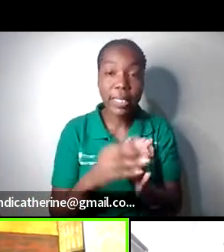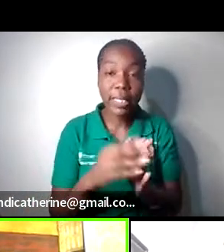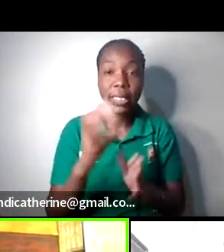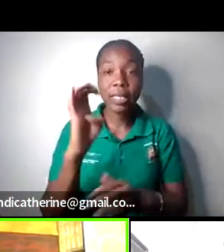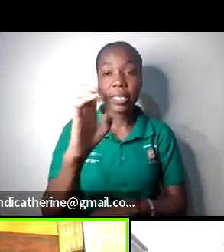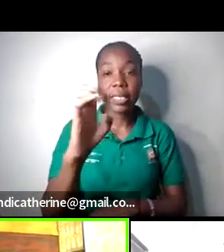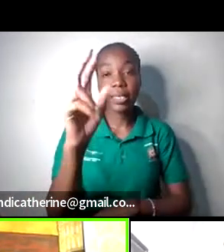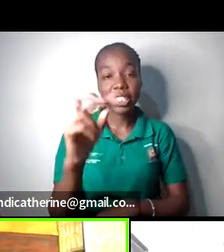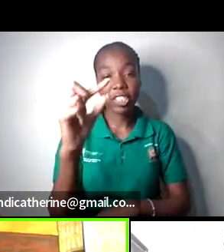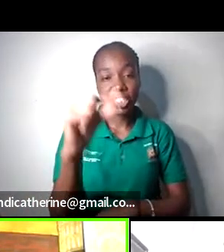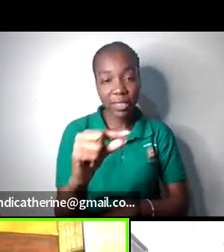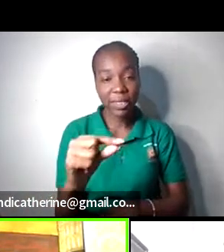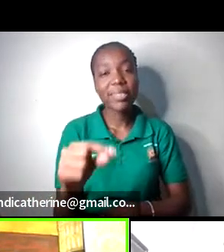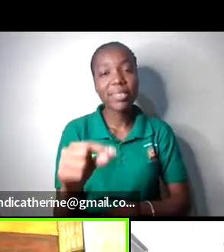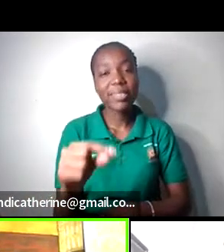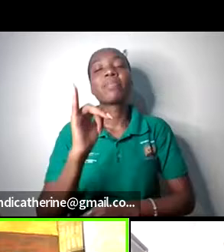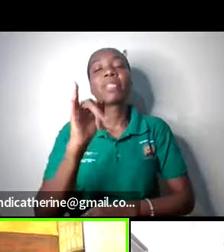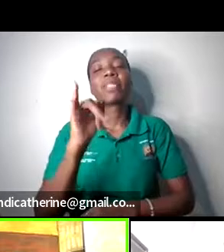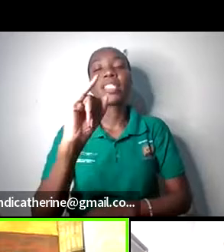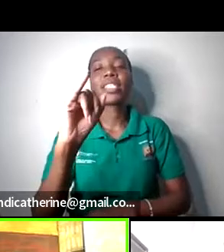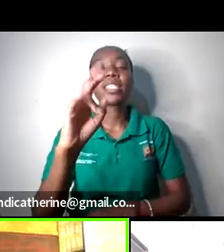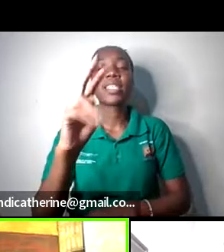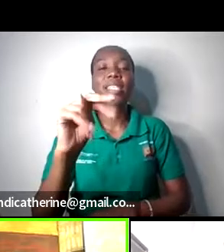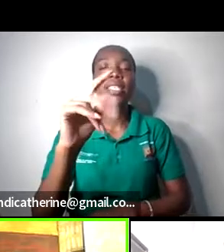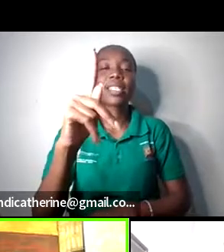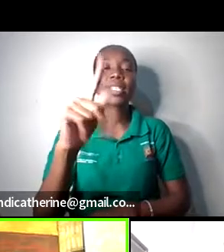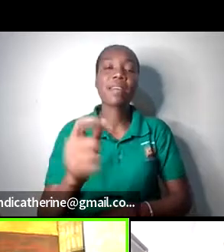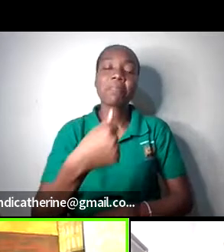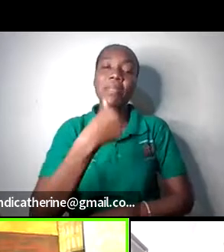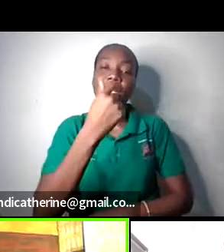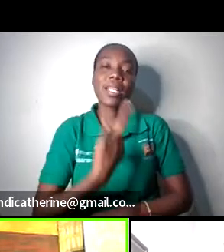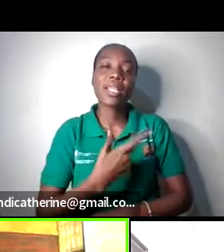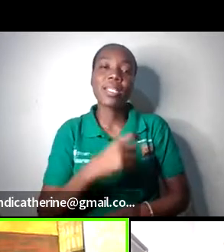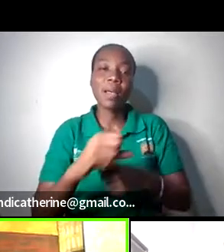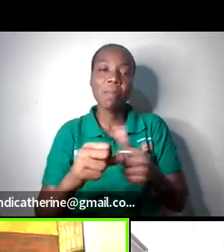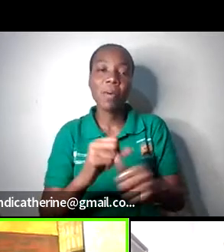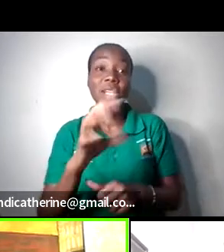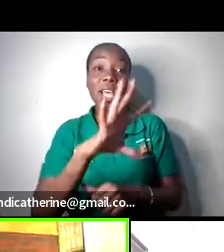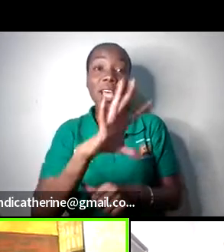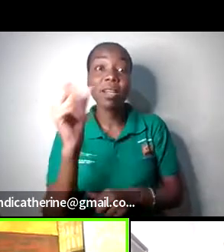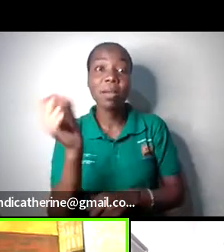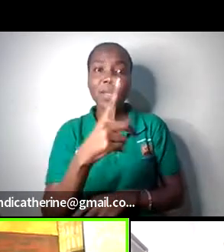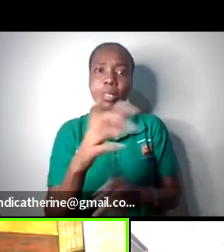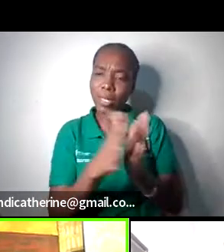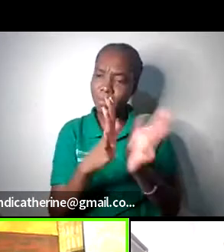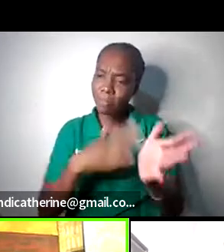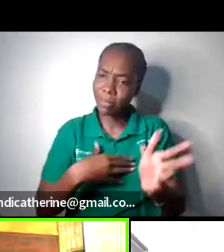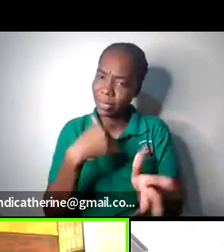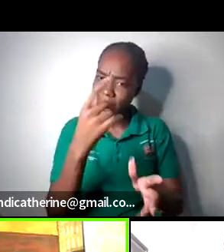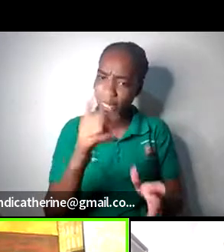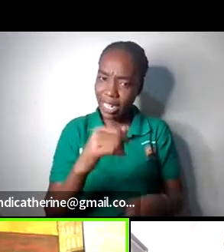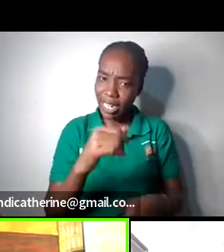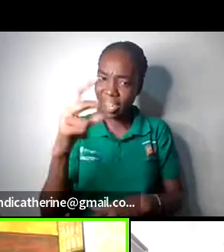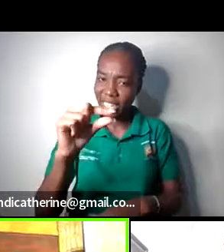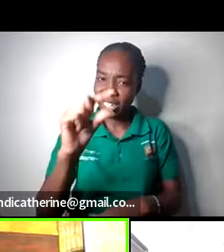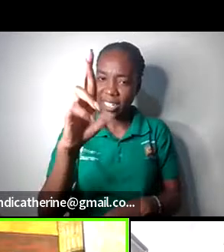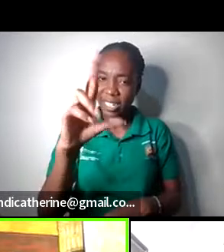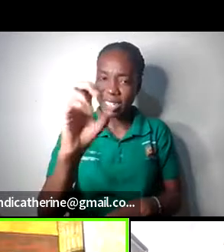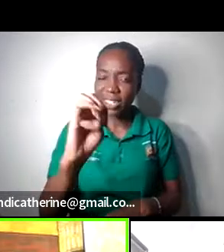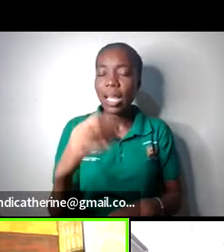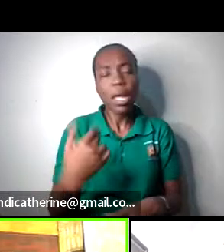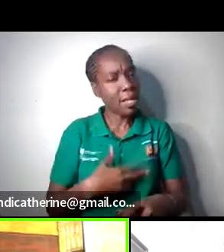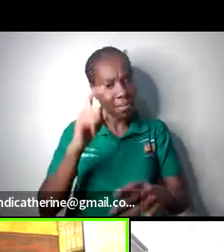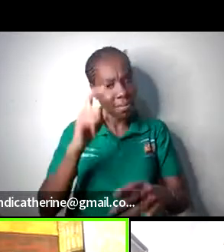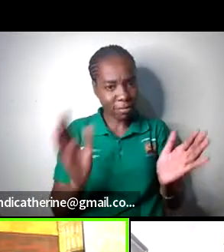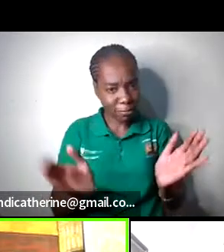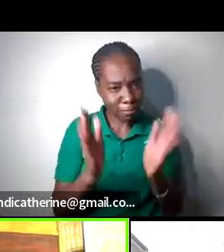about Africa Month, and immediately I had that. I remember telling Grace, I said, we must sensitize people about Africa Month. I mean, if I